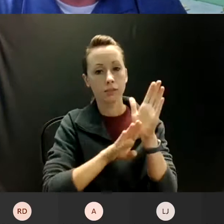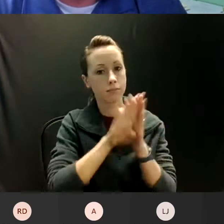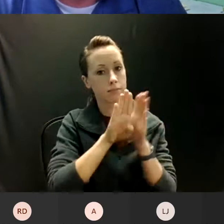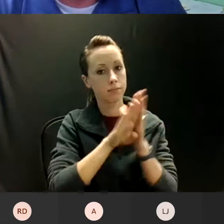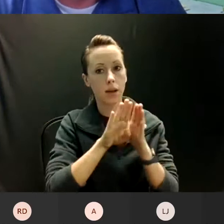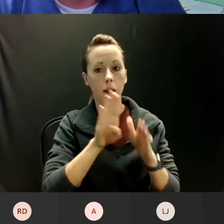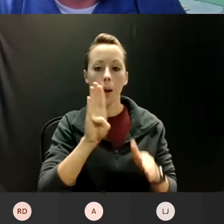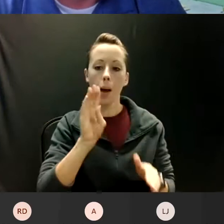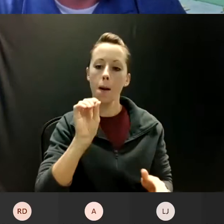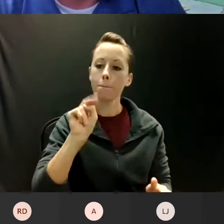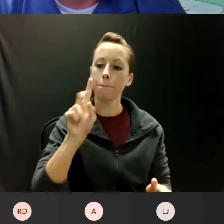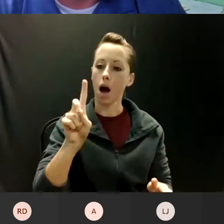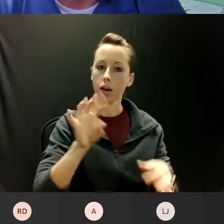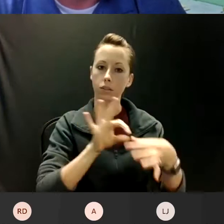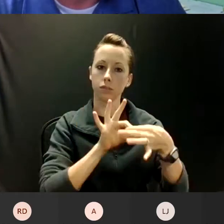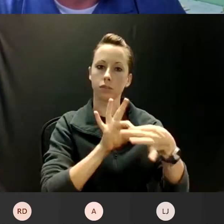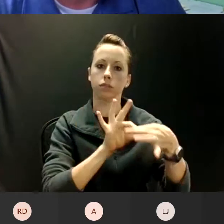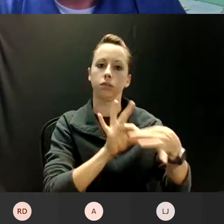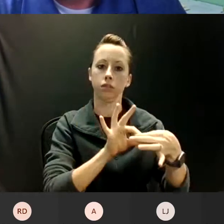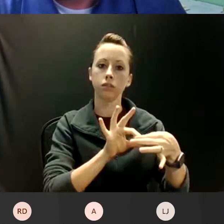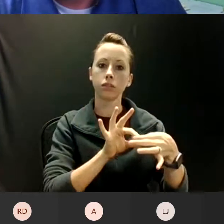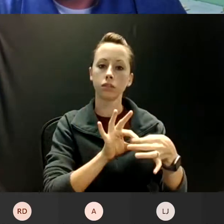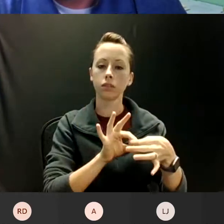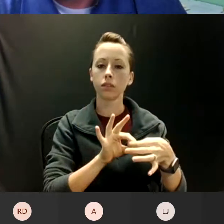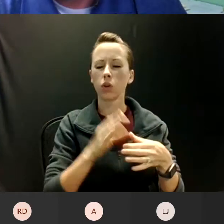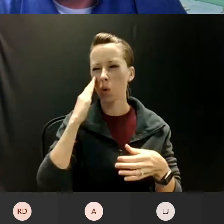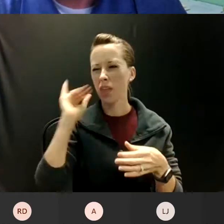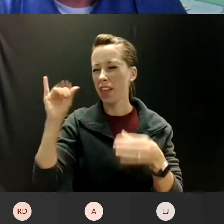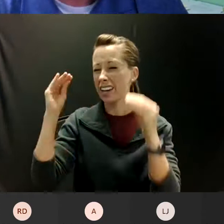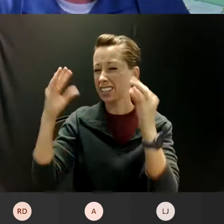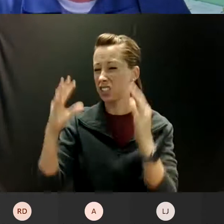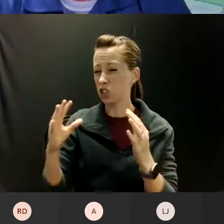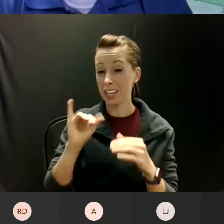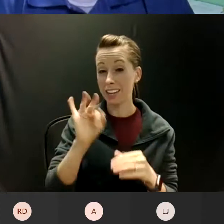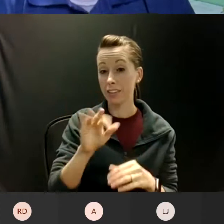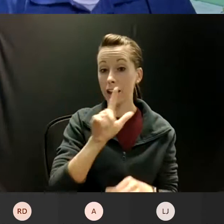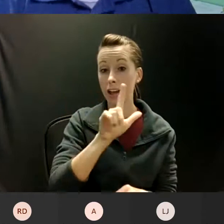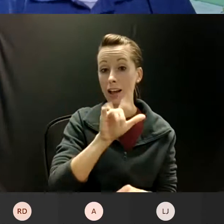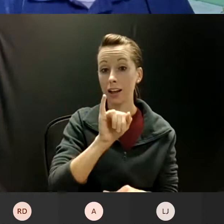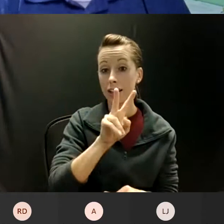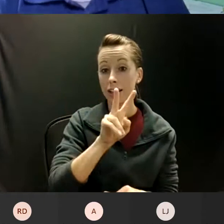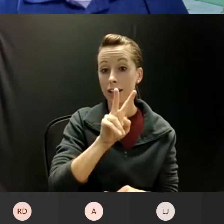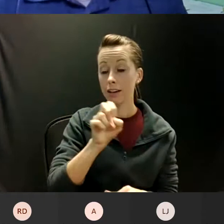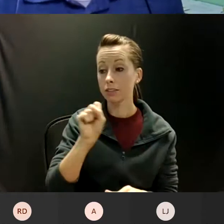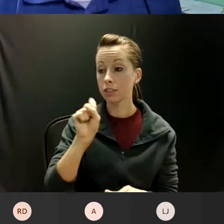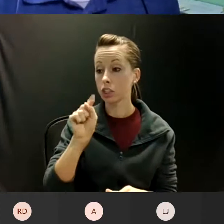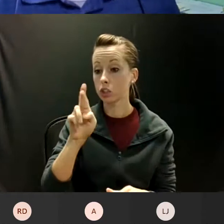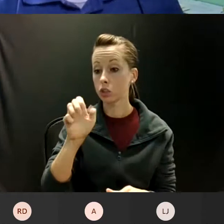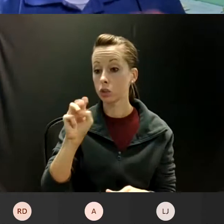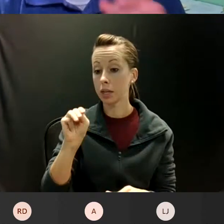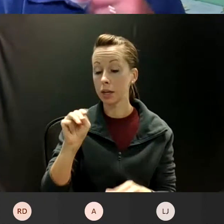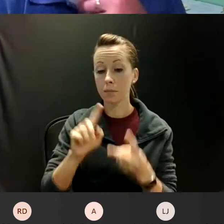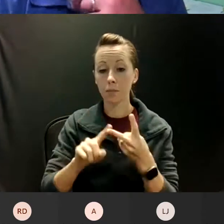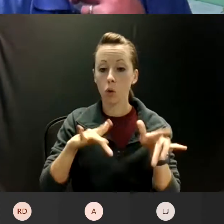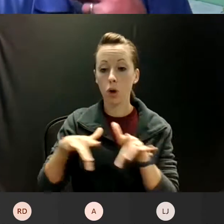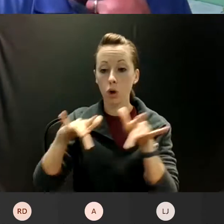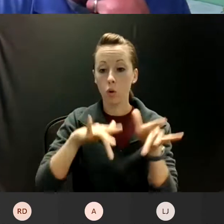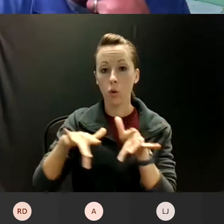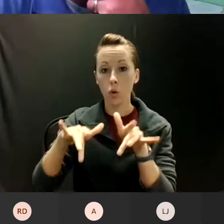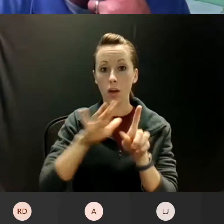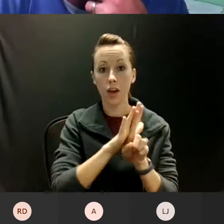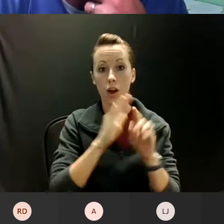fix that whenever the instructors did live streams or recorded lessons, I think that was probably the most